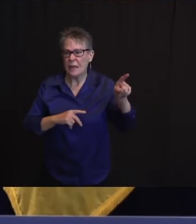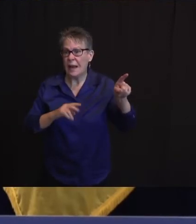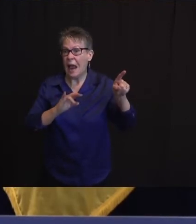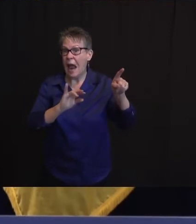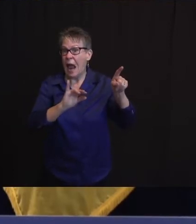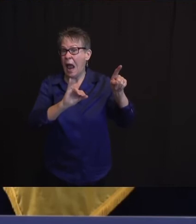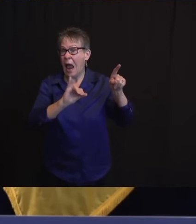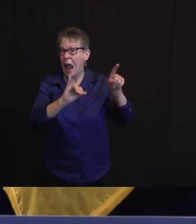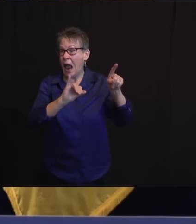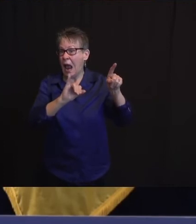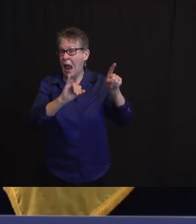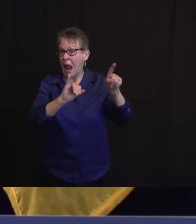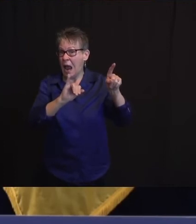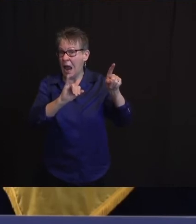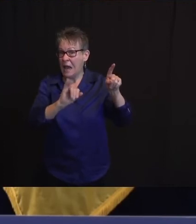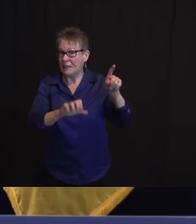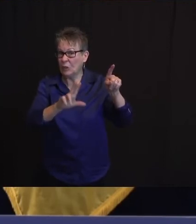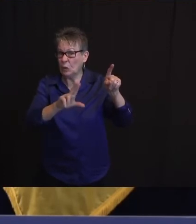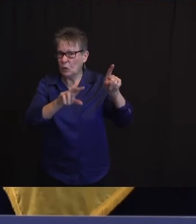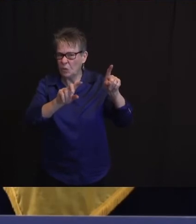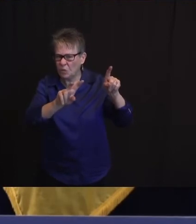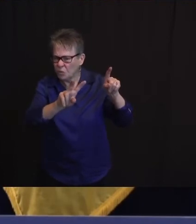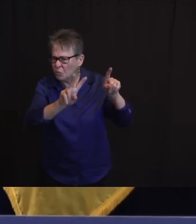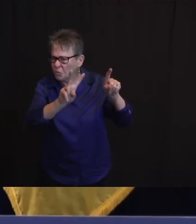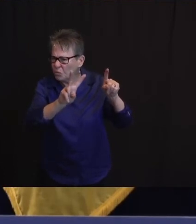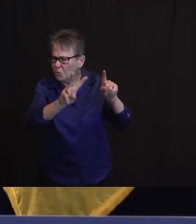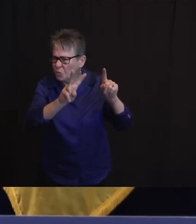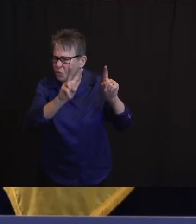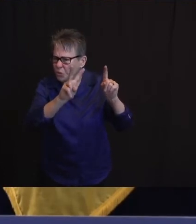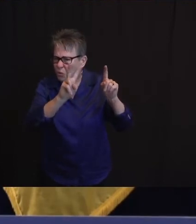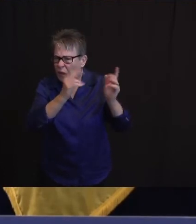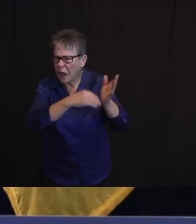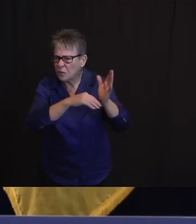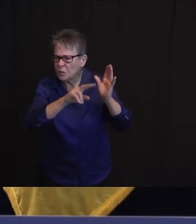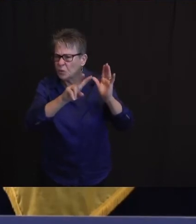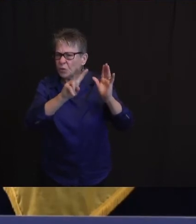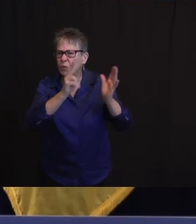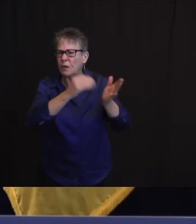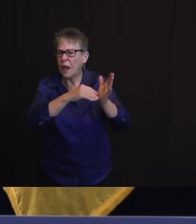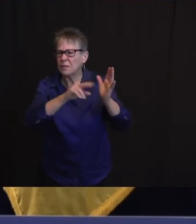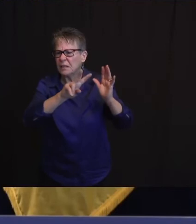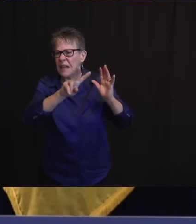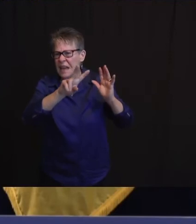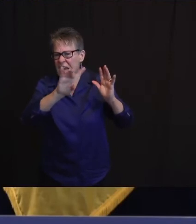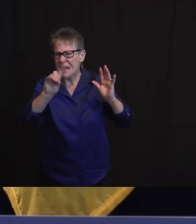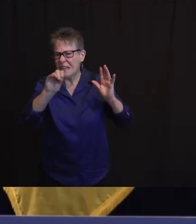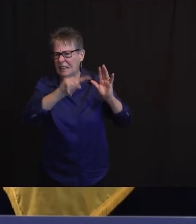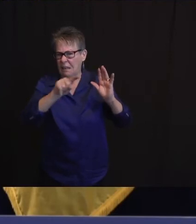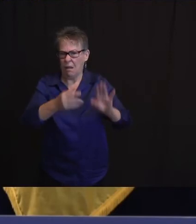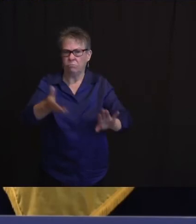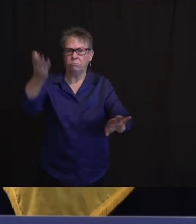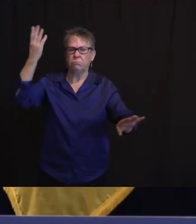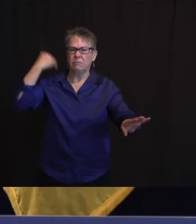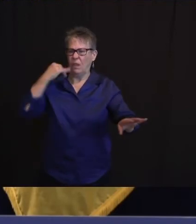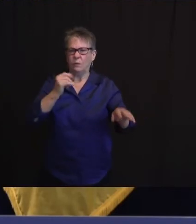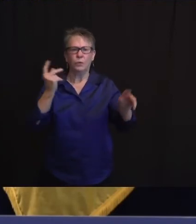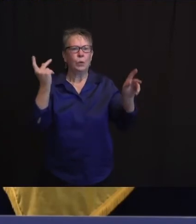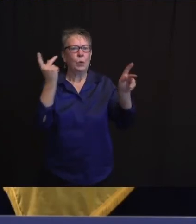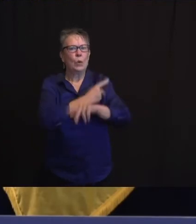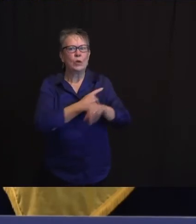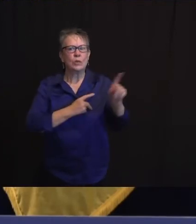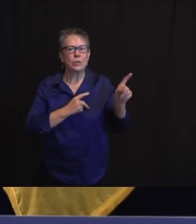2080. And remember, we had no elective surgery when both of those peaks were achieved.